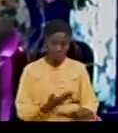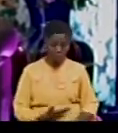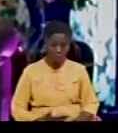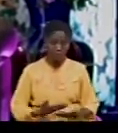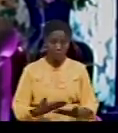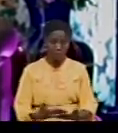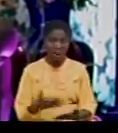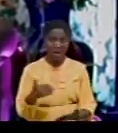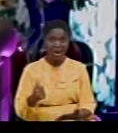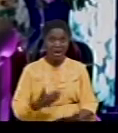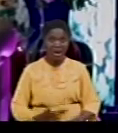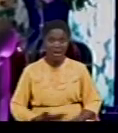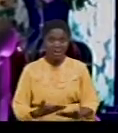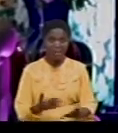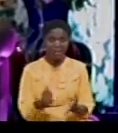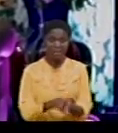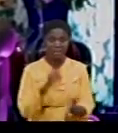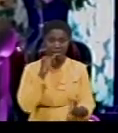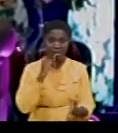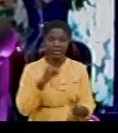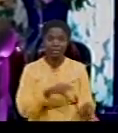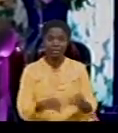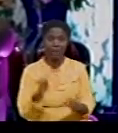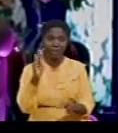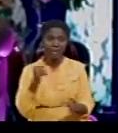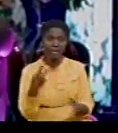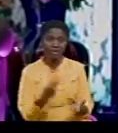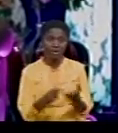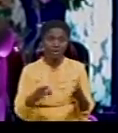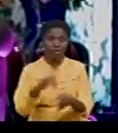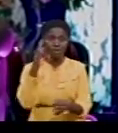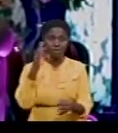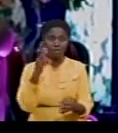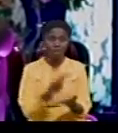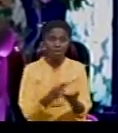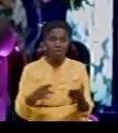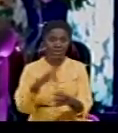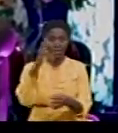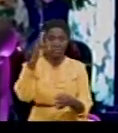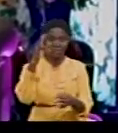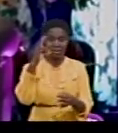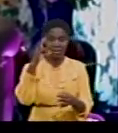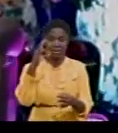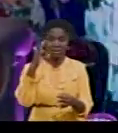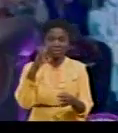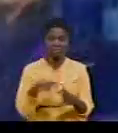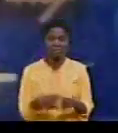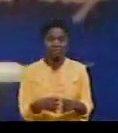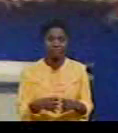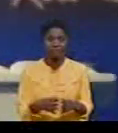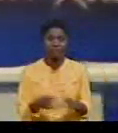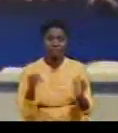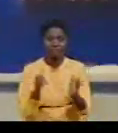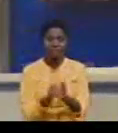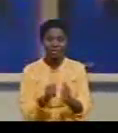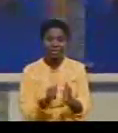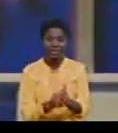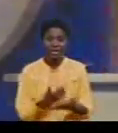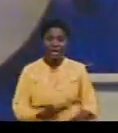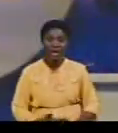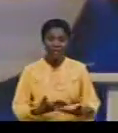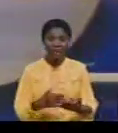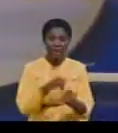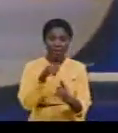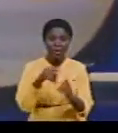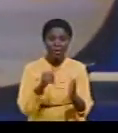that is done by the Holy Ghost, Holy Spirit. And when that birth takes